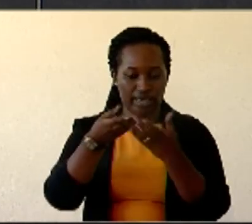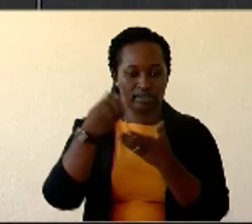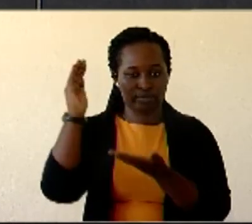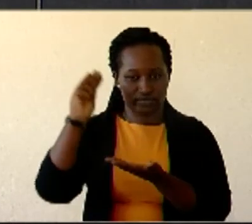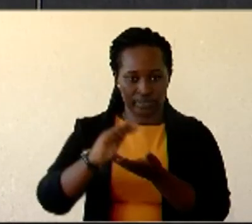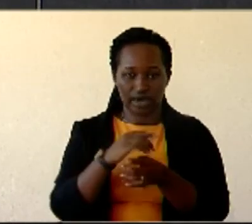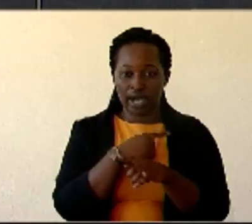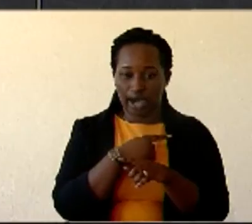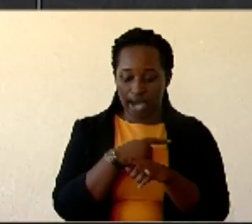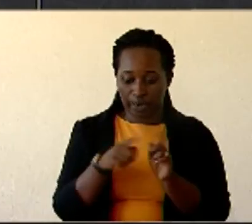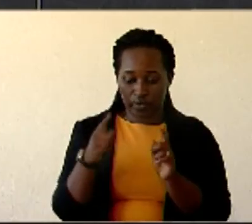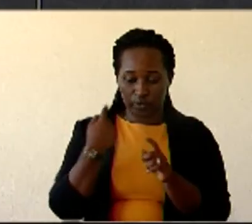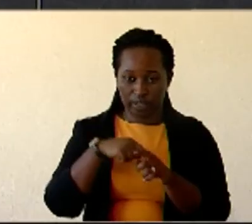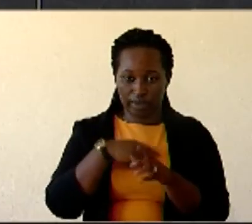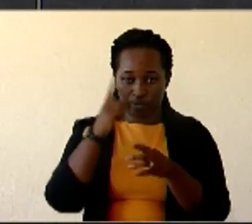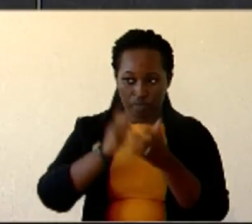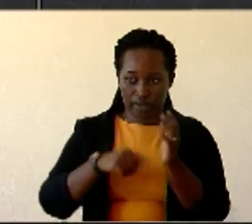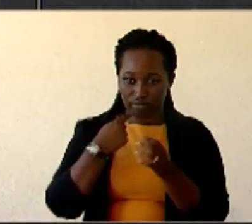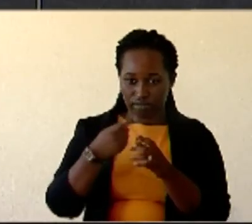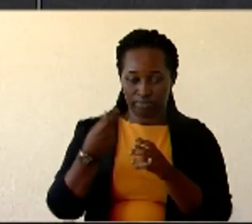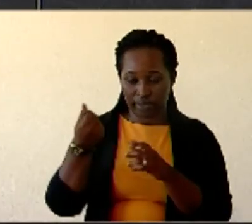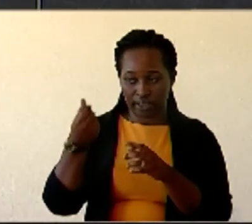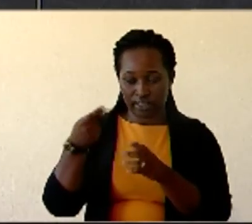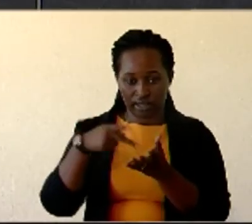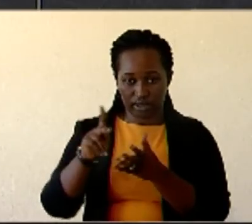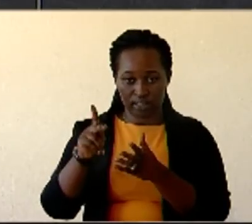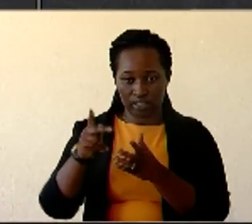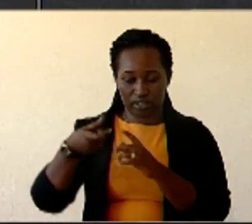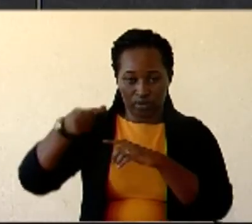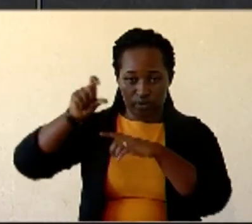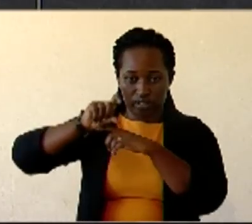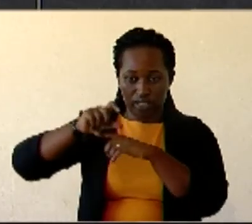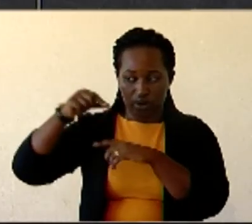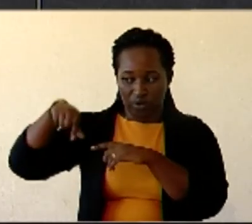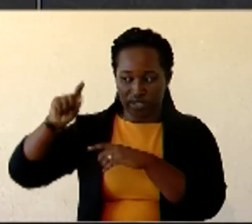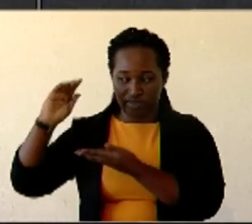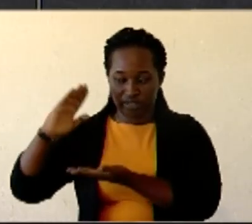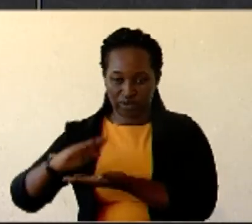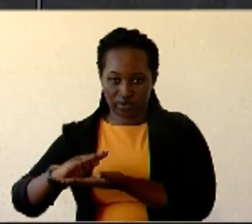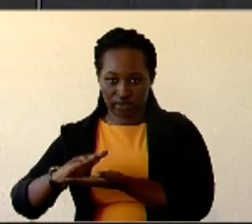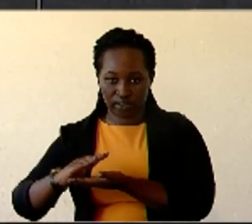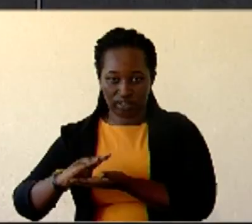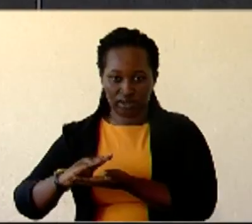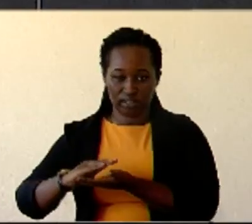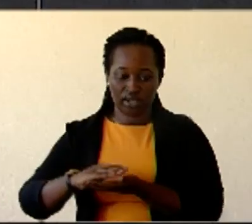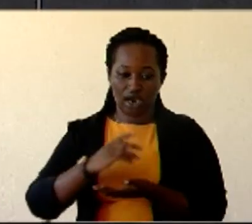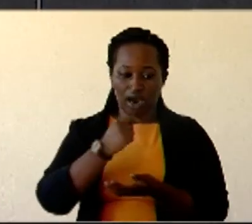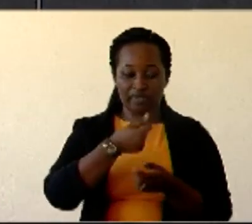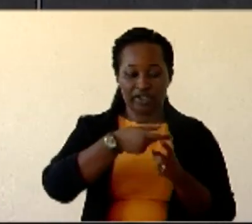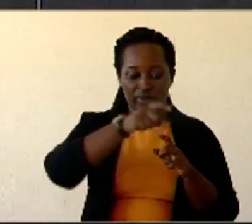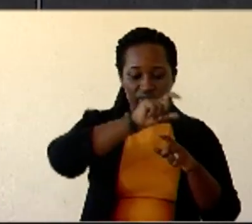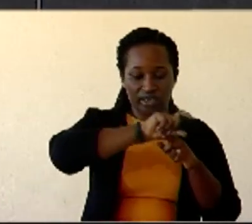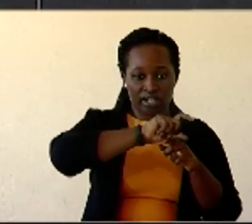demand, what we talked about, price increases, quantity demanded reduces, price falls, quantity demanded